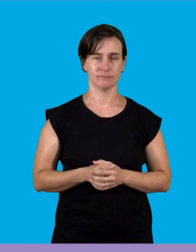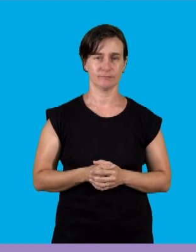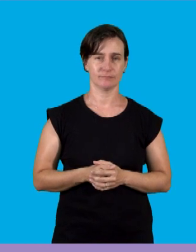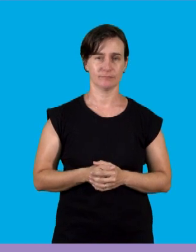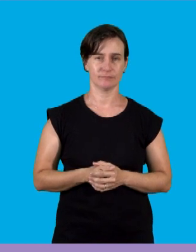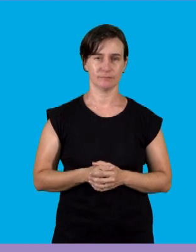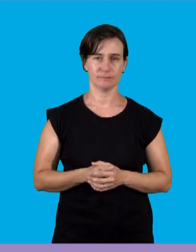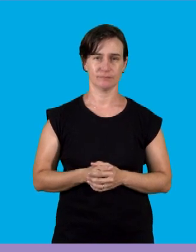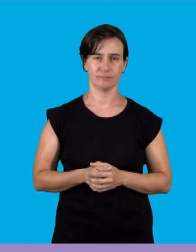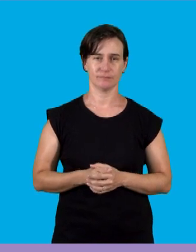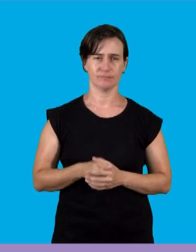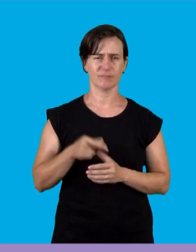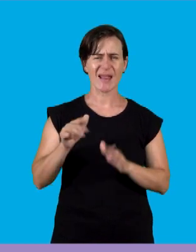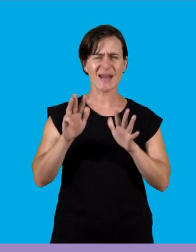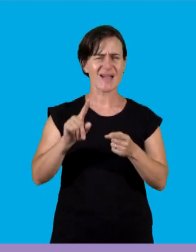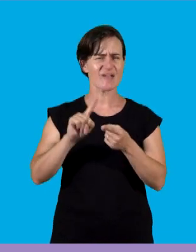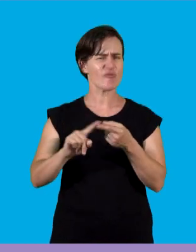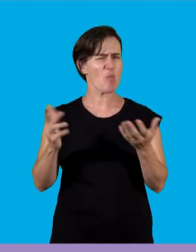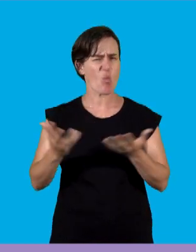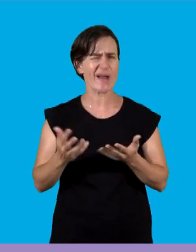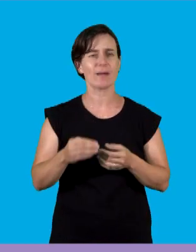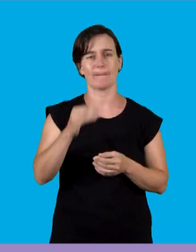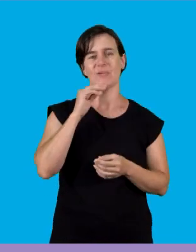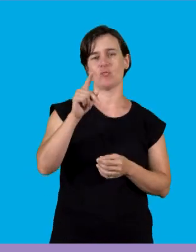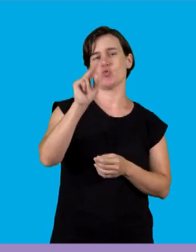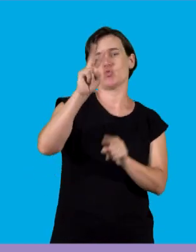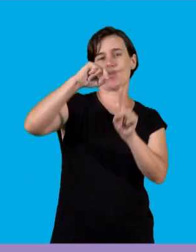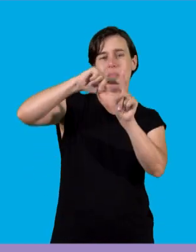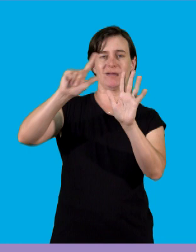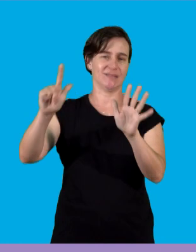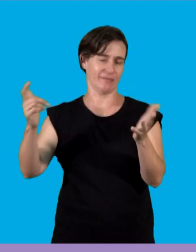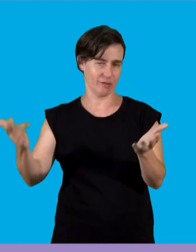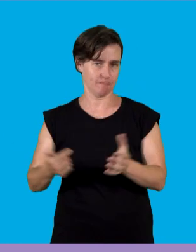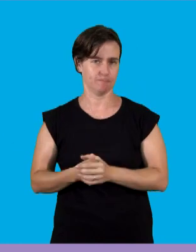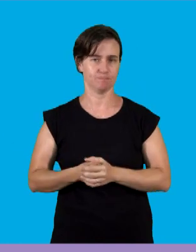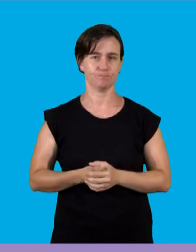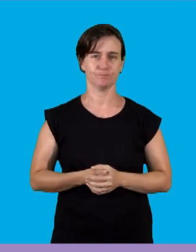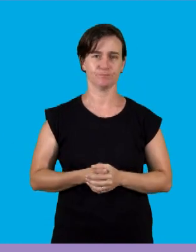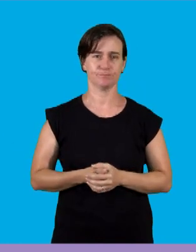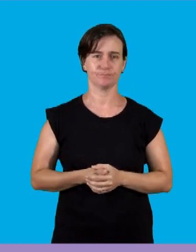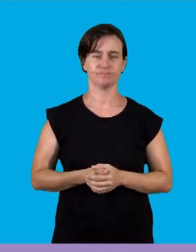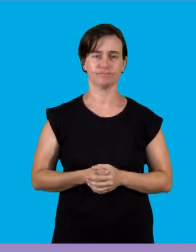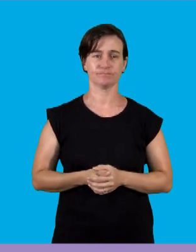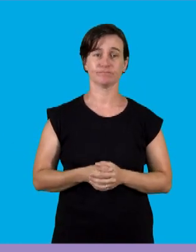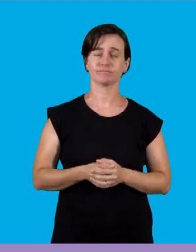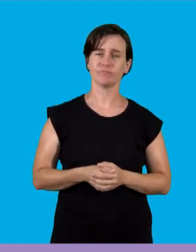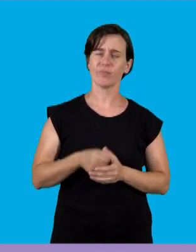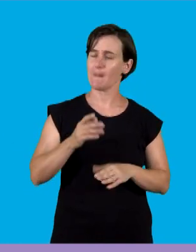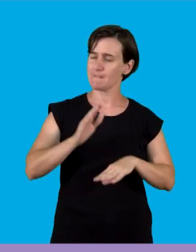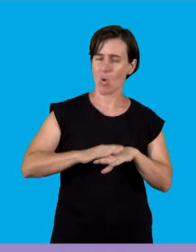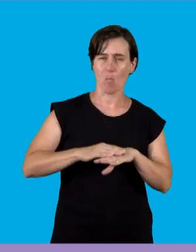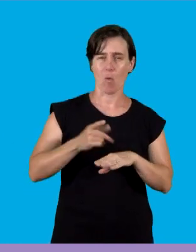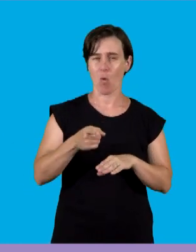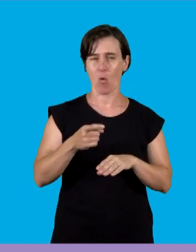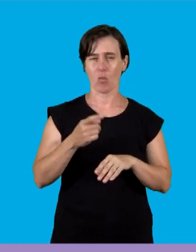the 9. And where does the 9 come from? It comes from the 2 plus 7. Then what do we see further? We